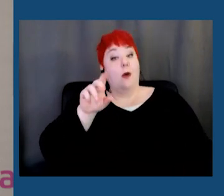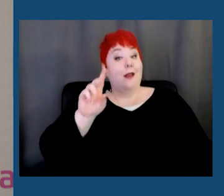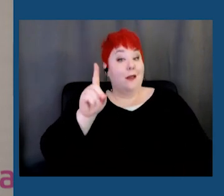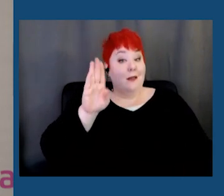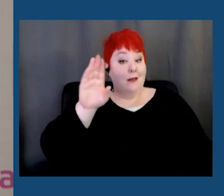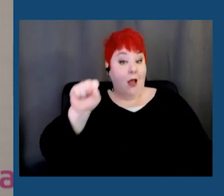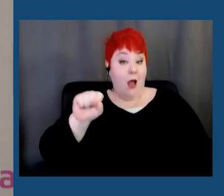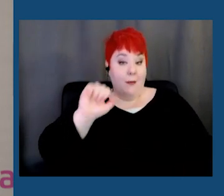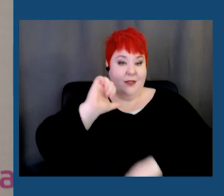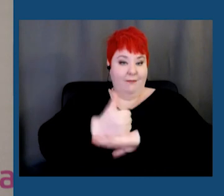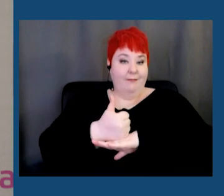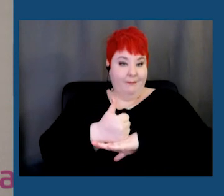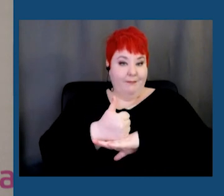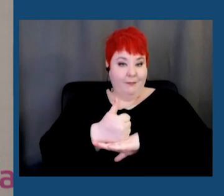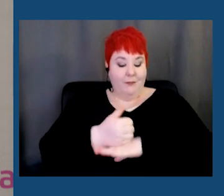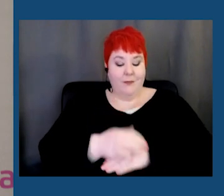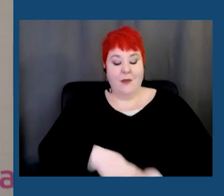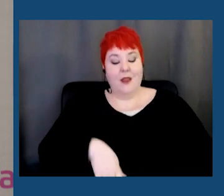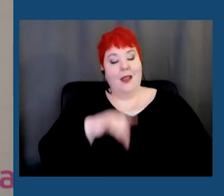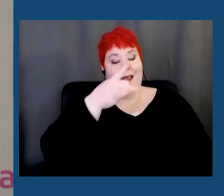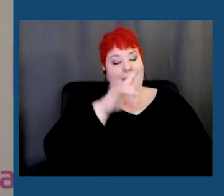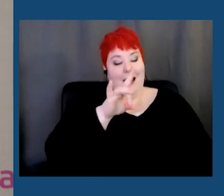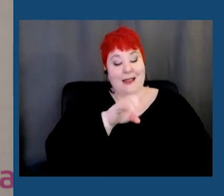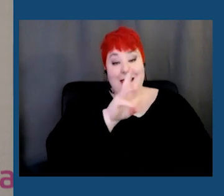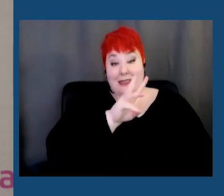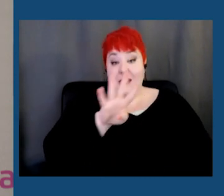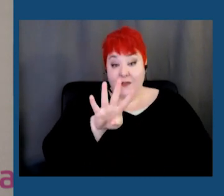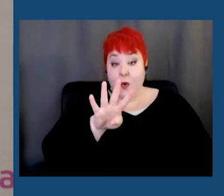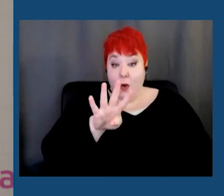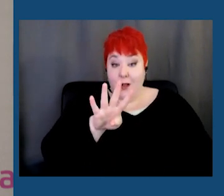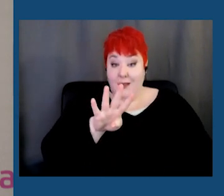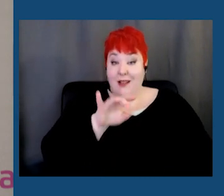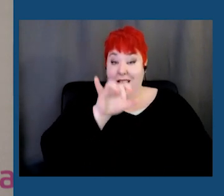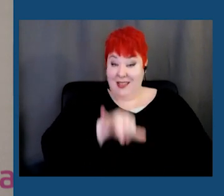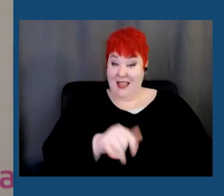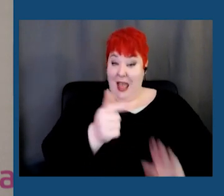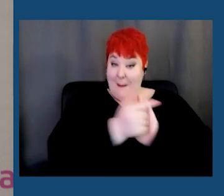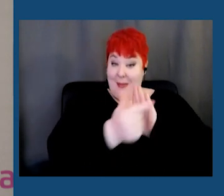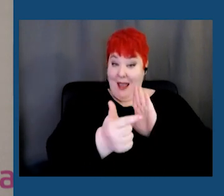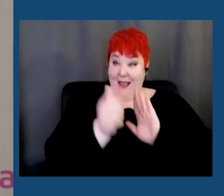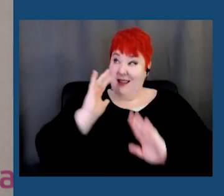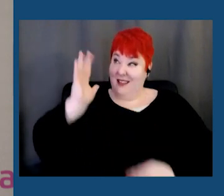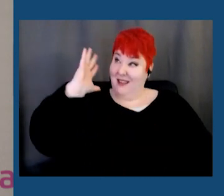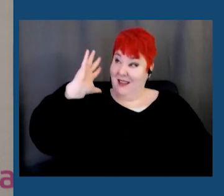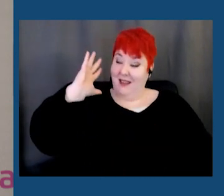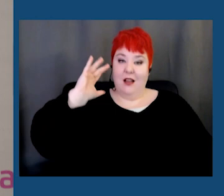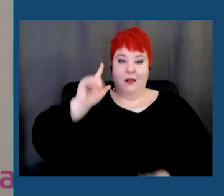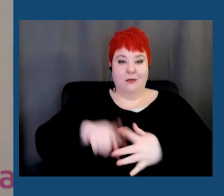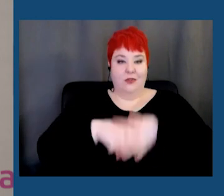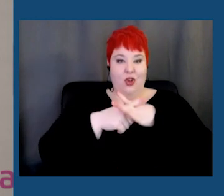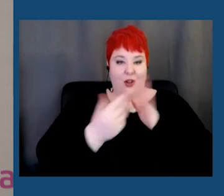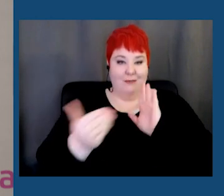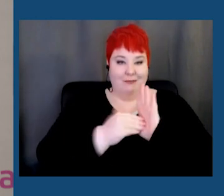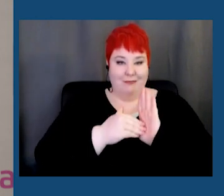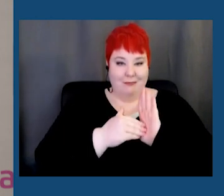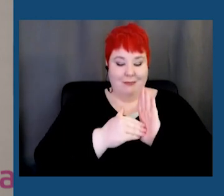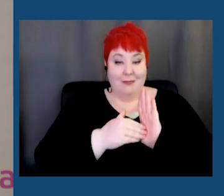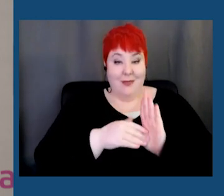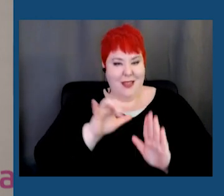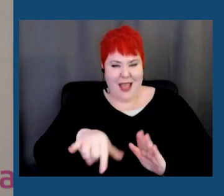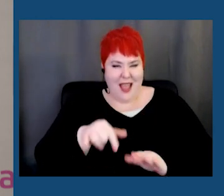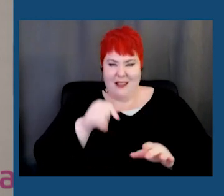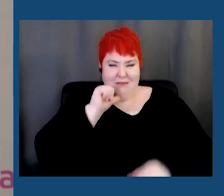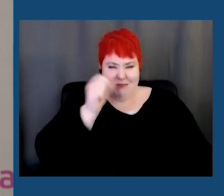from 1864 went into effect. If that sounds inexplicable, it was. We were bound by